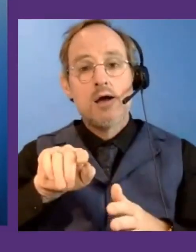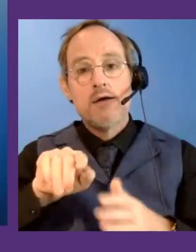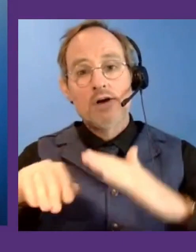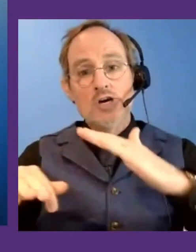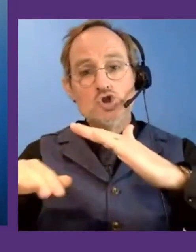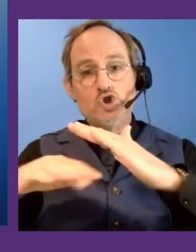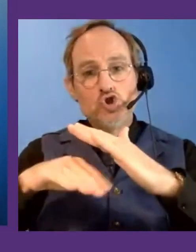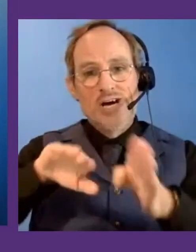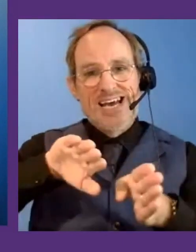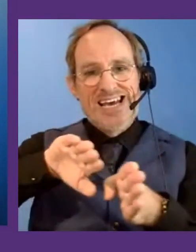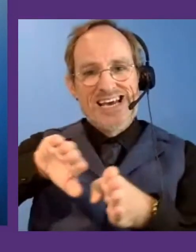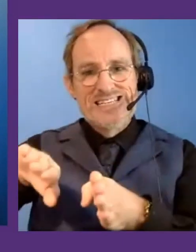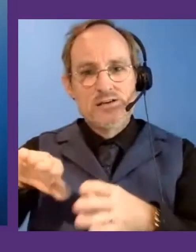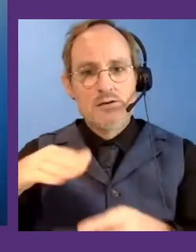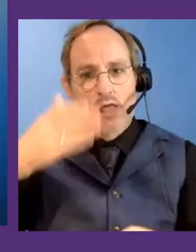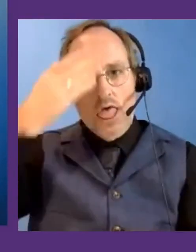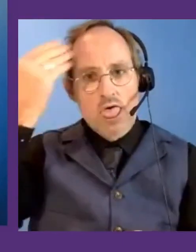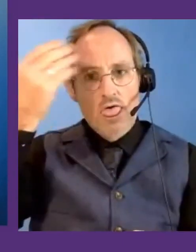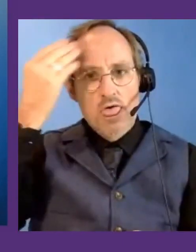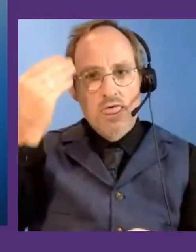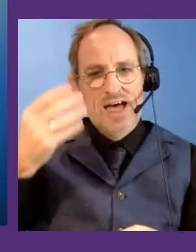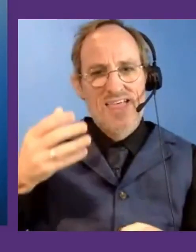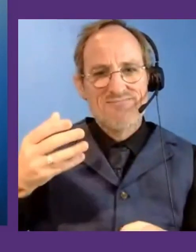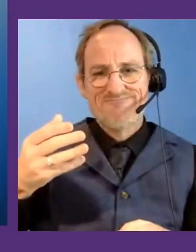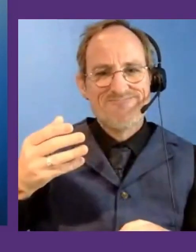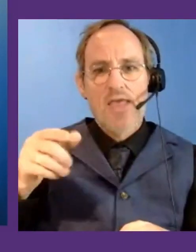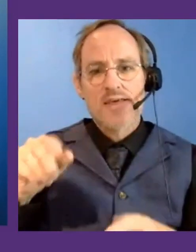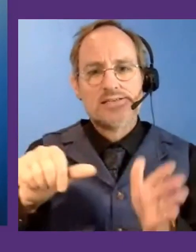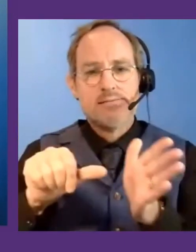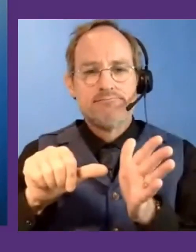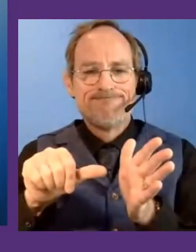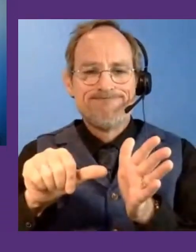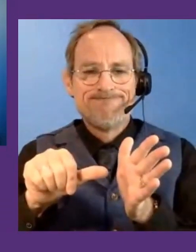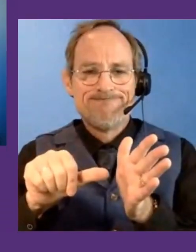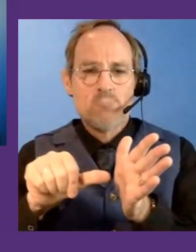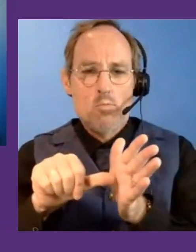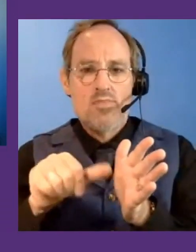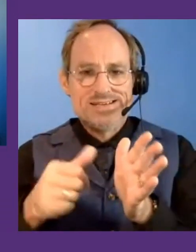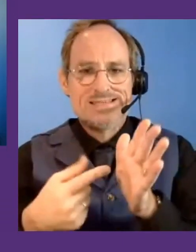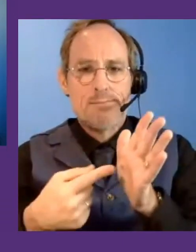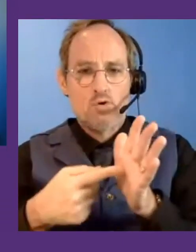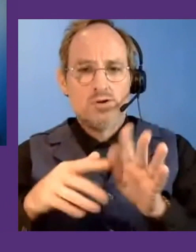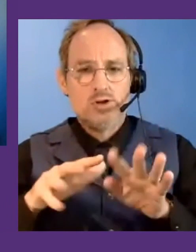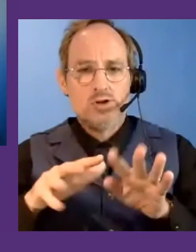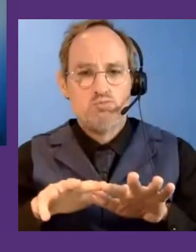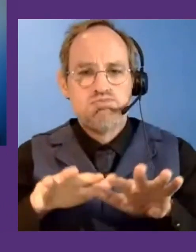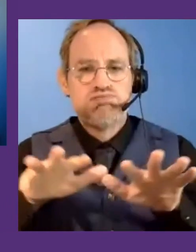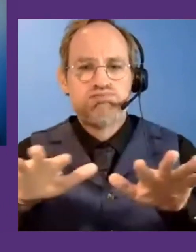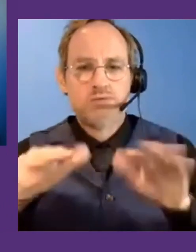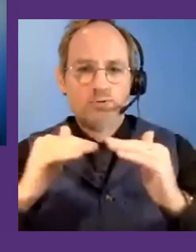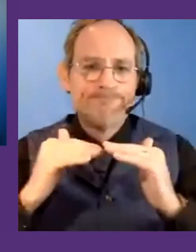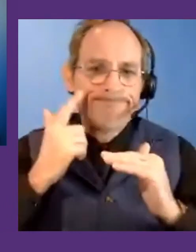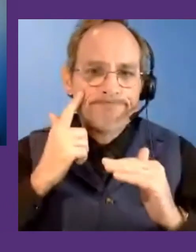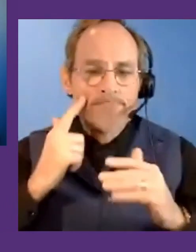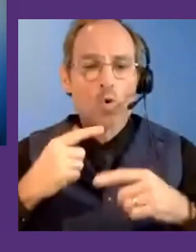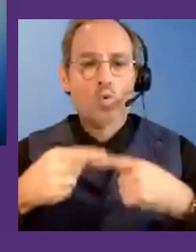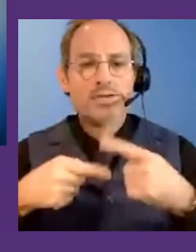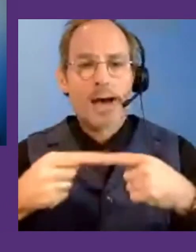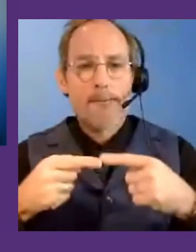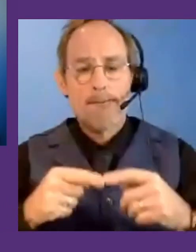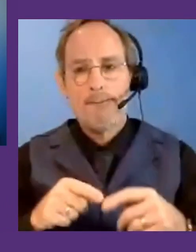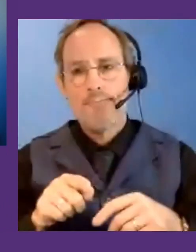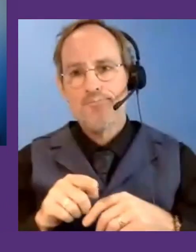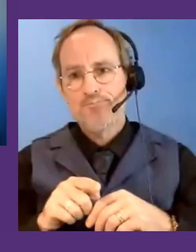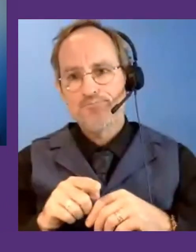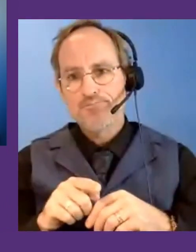with. And that's incredibly important. I think we have to keep our eye on that always. Yeah. I